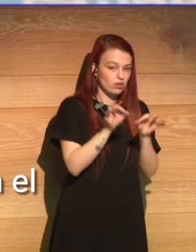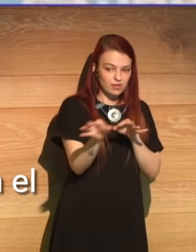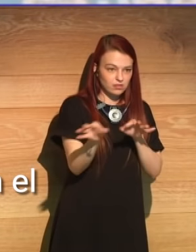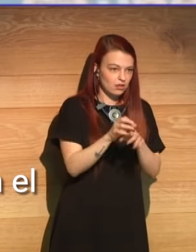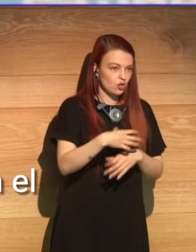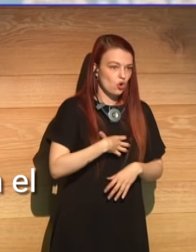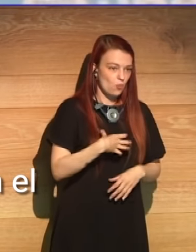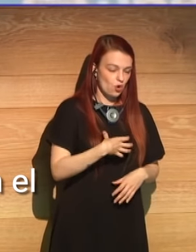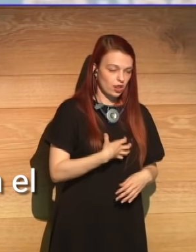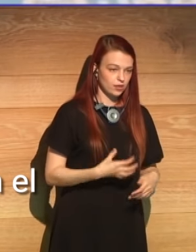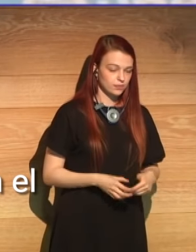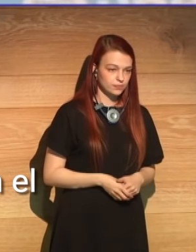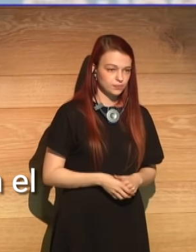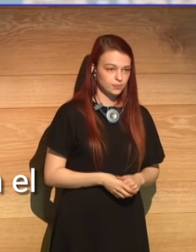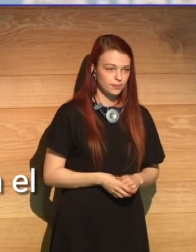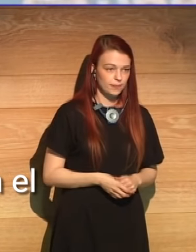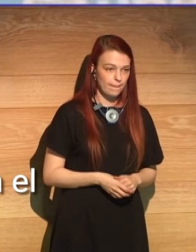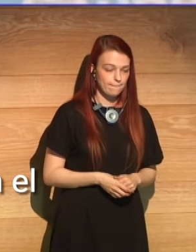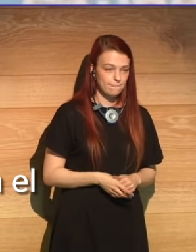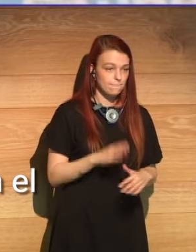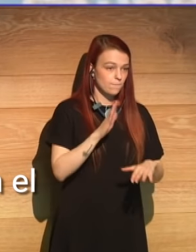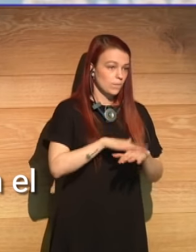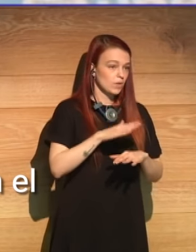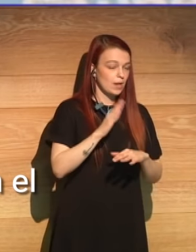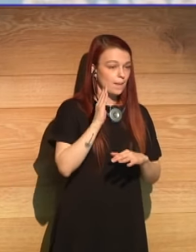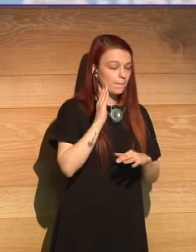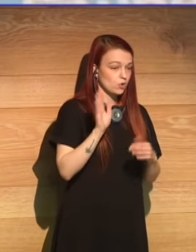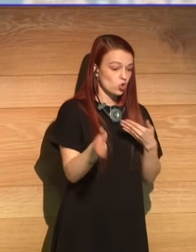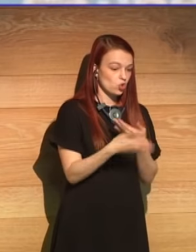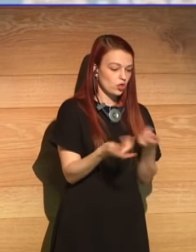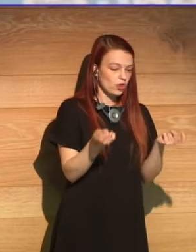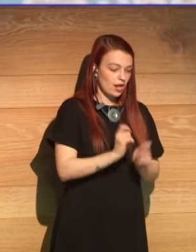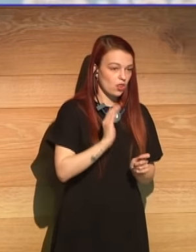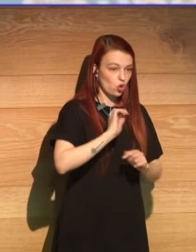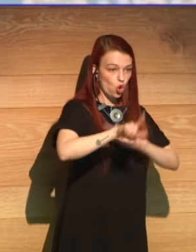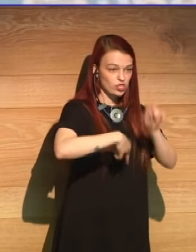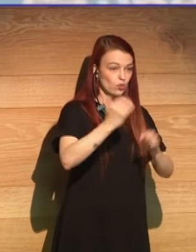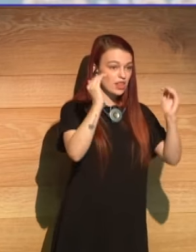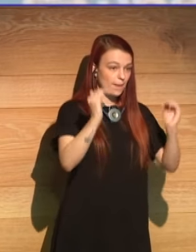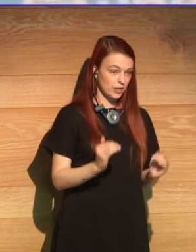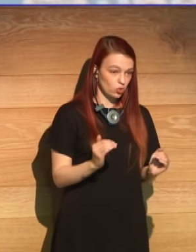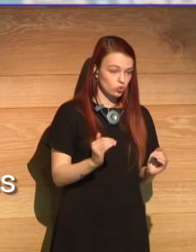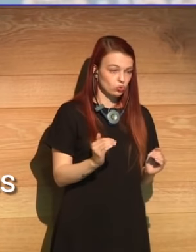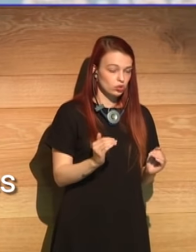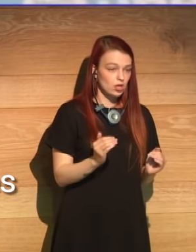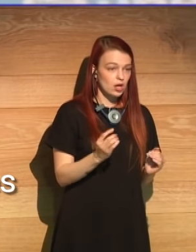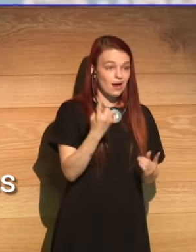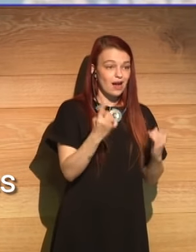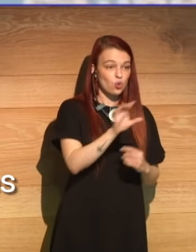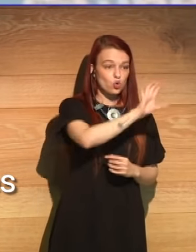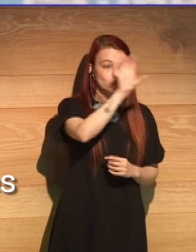To minimize the impact of schools' closure on the well-being of students, some countries had taken various measures.